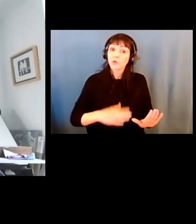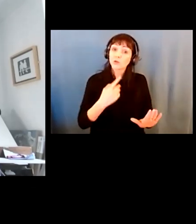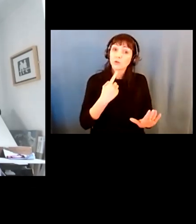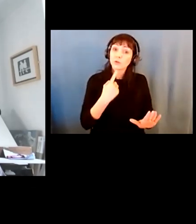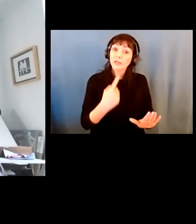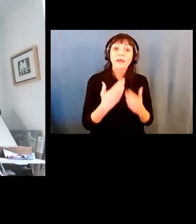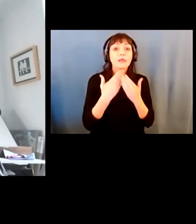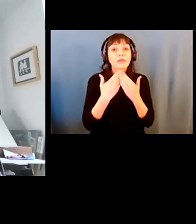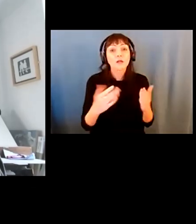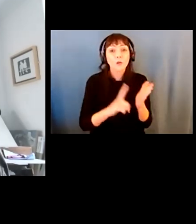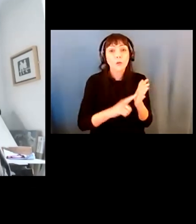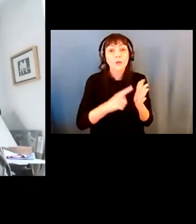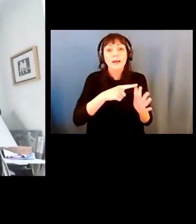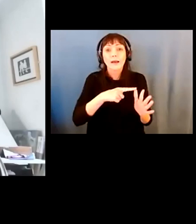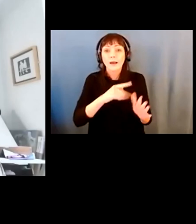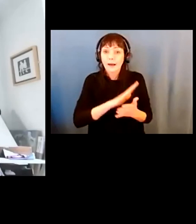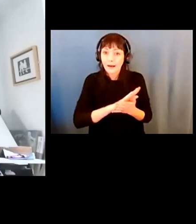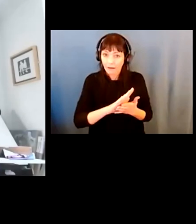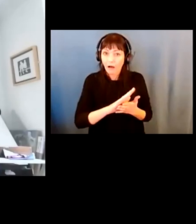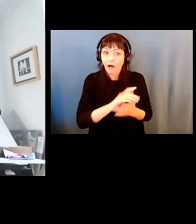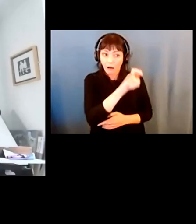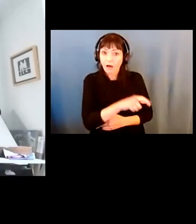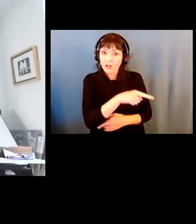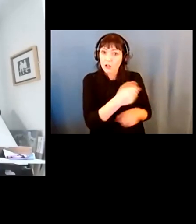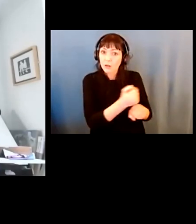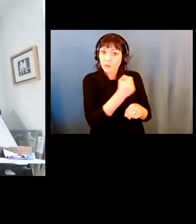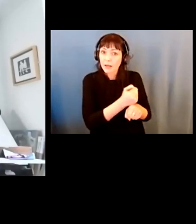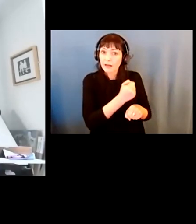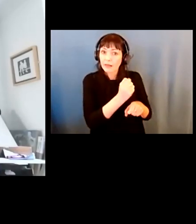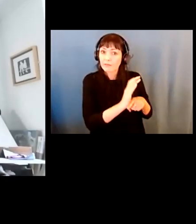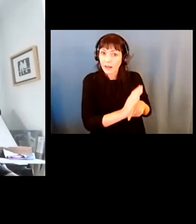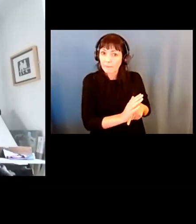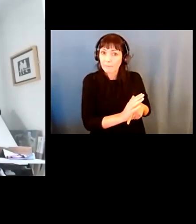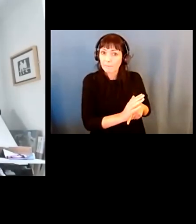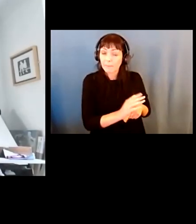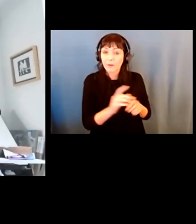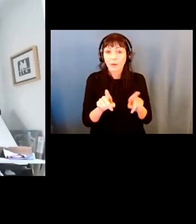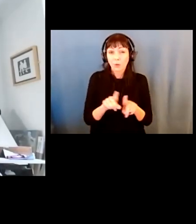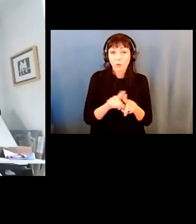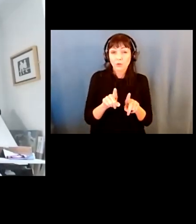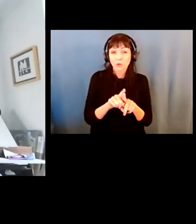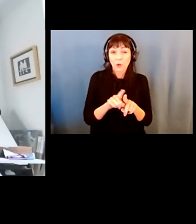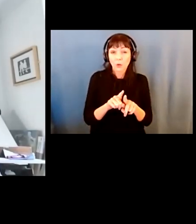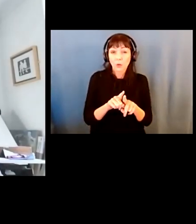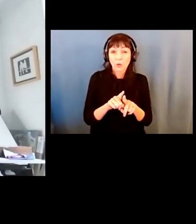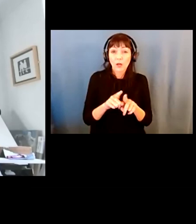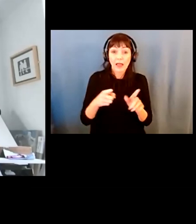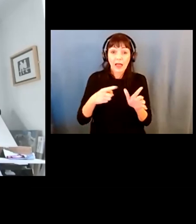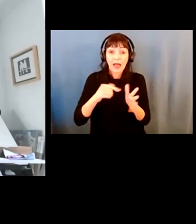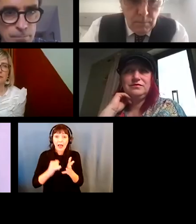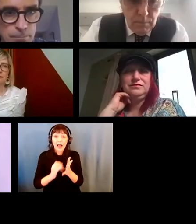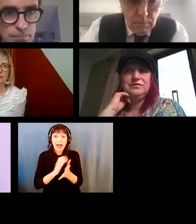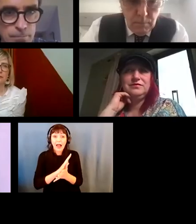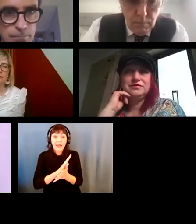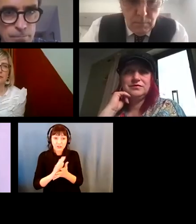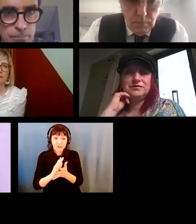films. And I also wanted to thank Ian and Ash, who are working behind the scenes to make it all run so